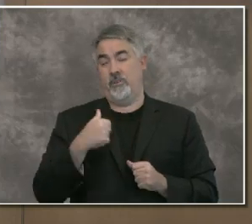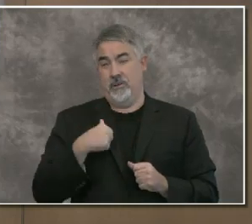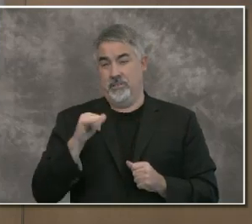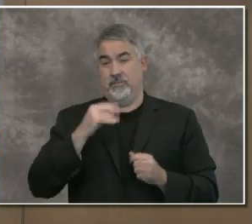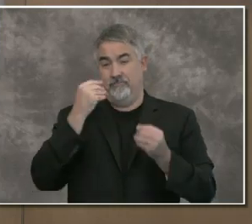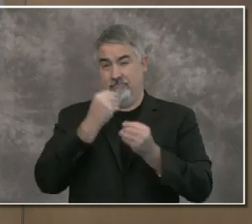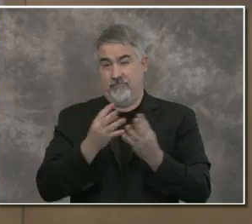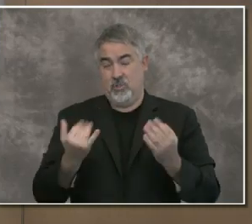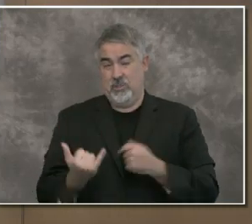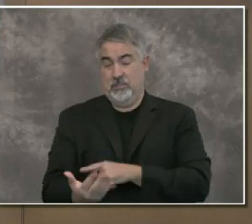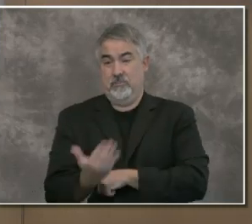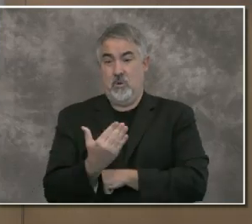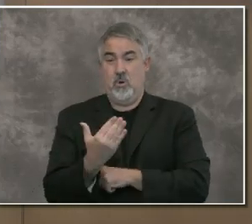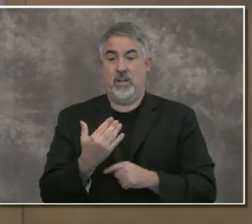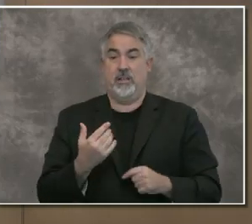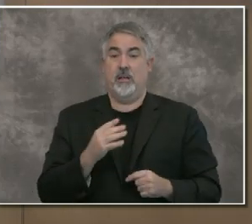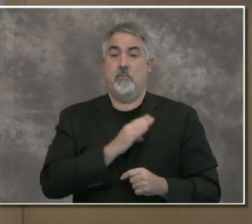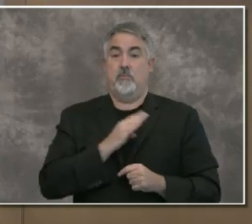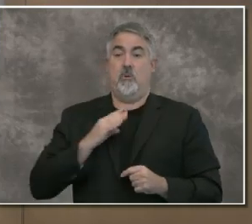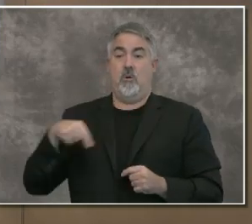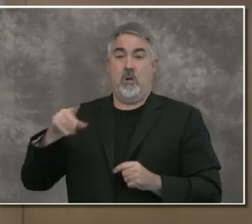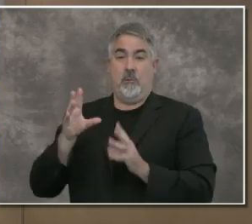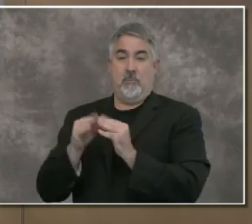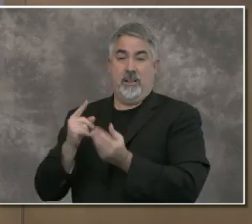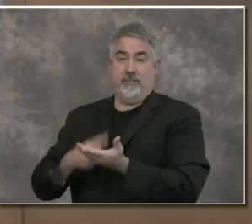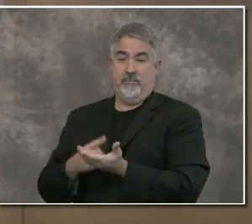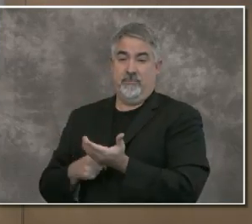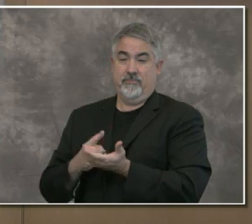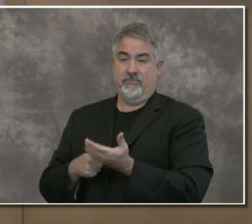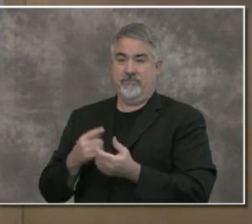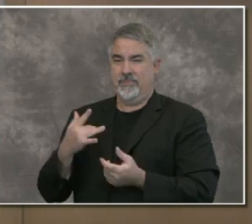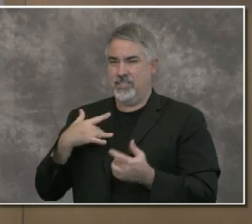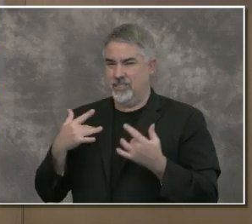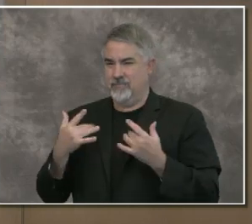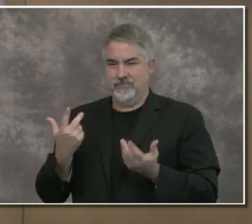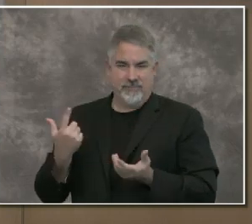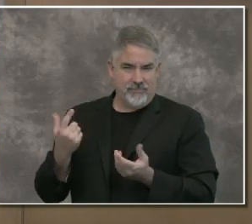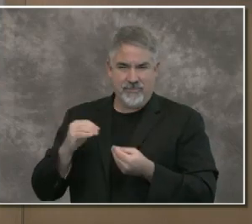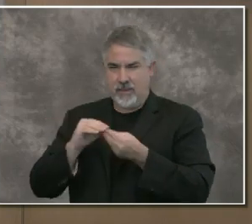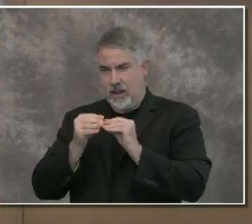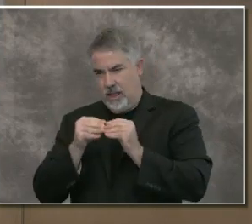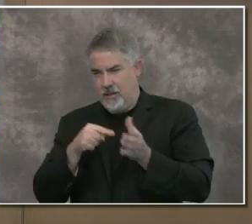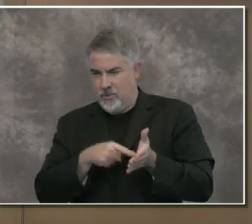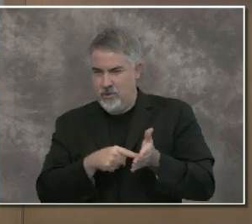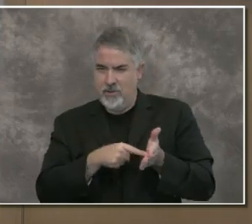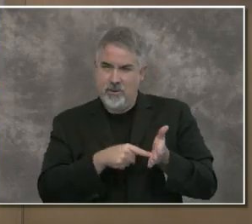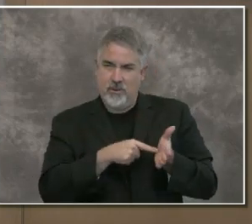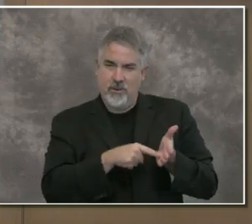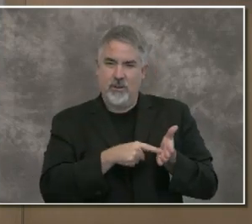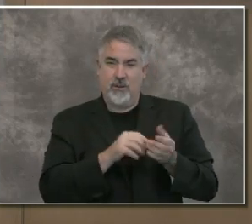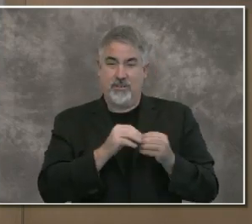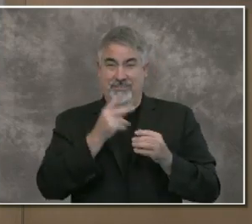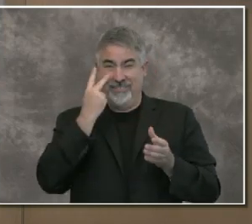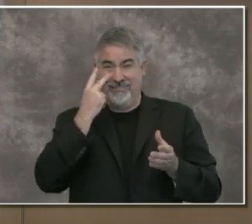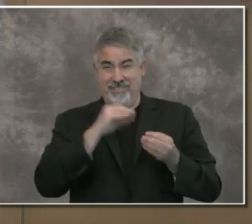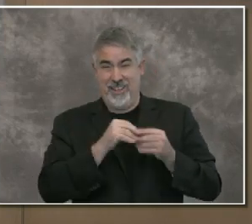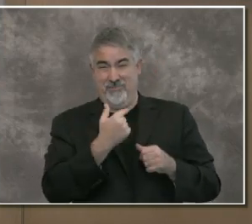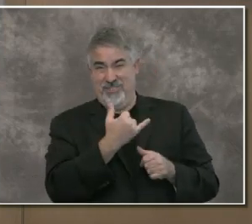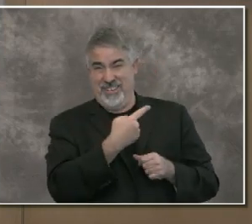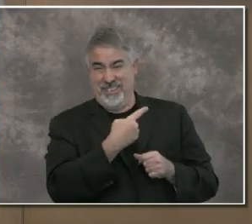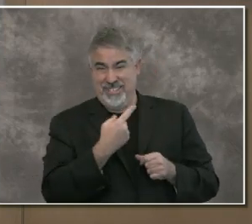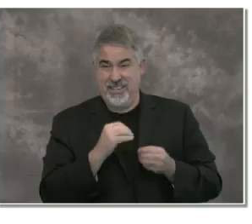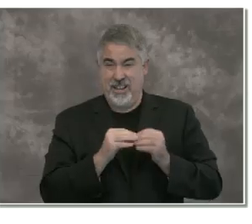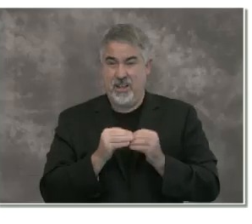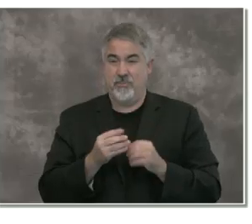today some trends, some data, some analytics that have been put forward showing that the actions that we're taking are having an